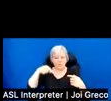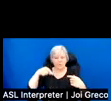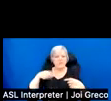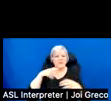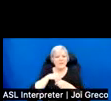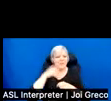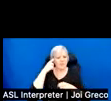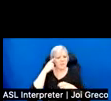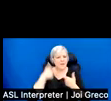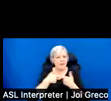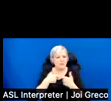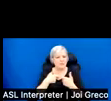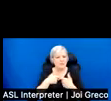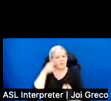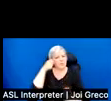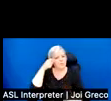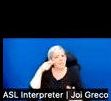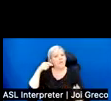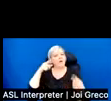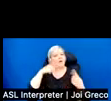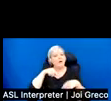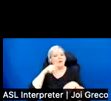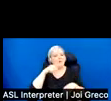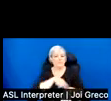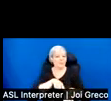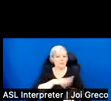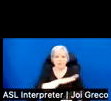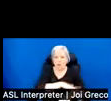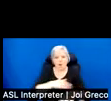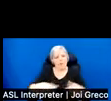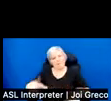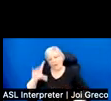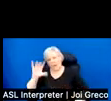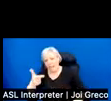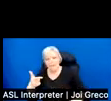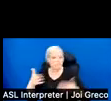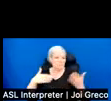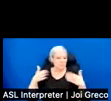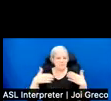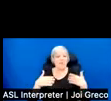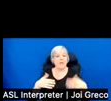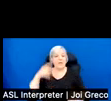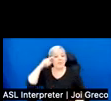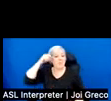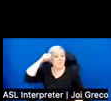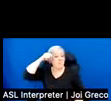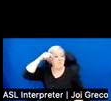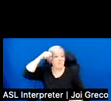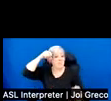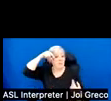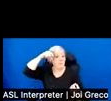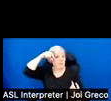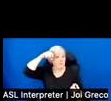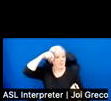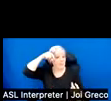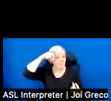the brain to take the signals and send them from the brain to different parts of the body. The brain takes that information and provides